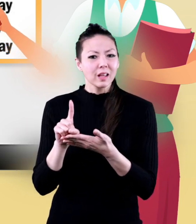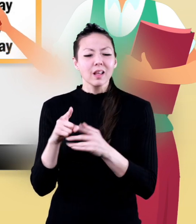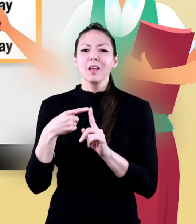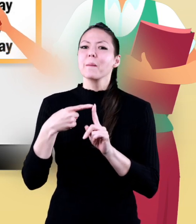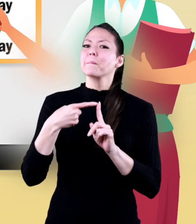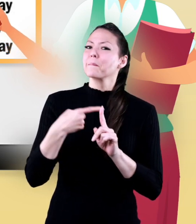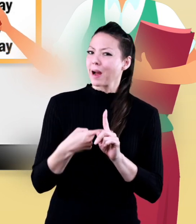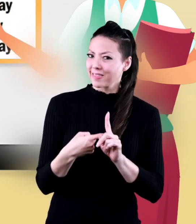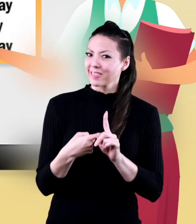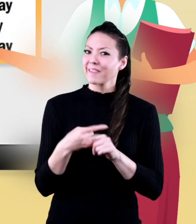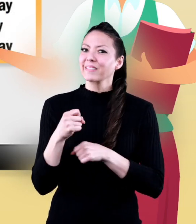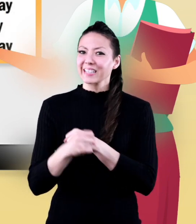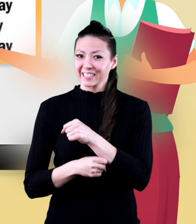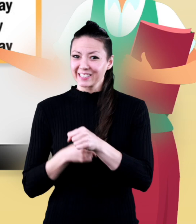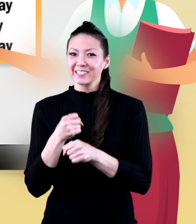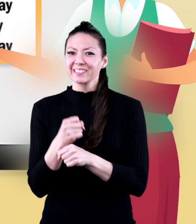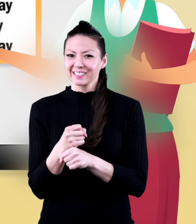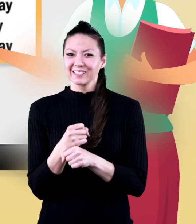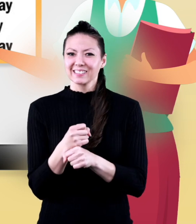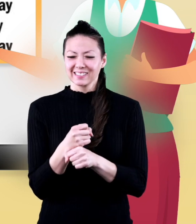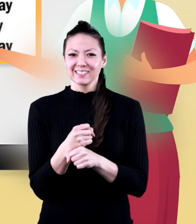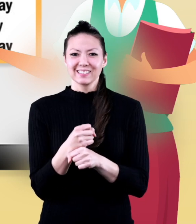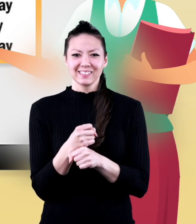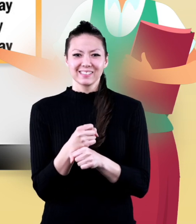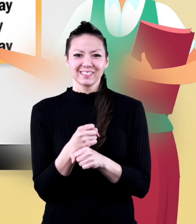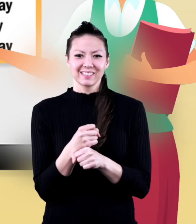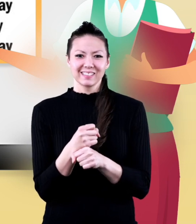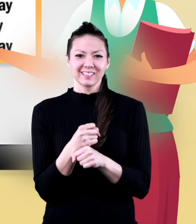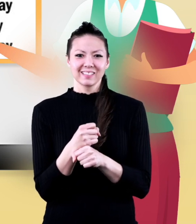the week, months of the year,